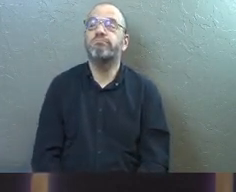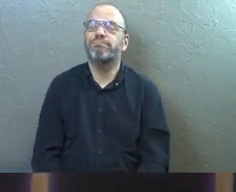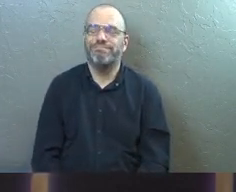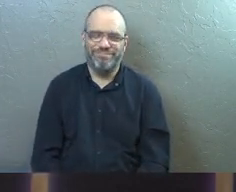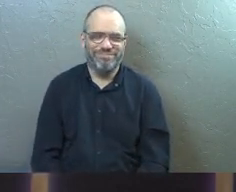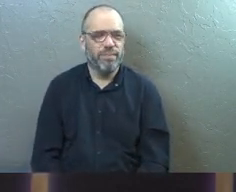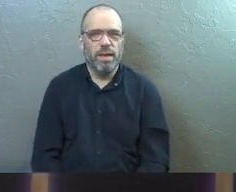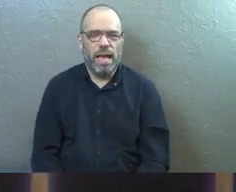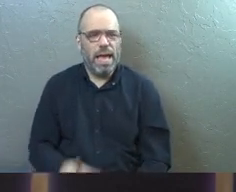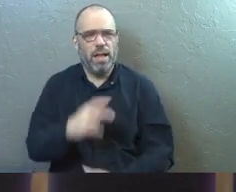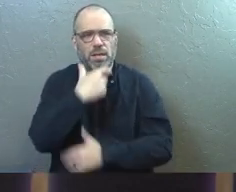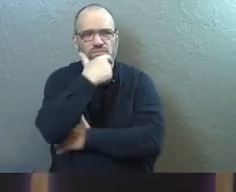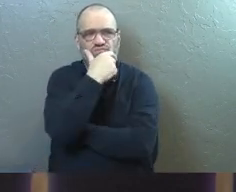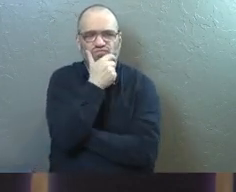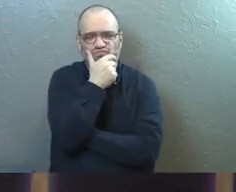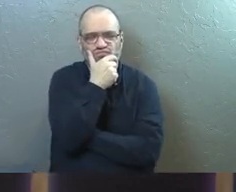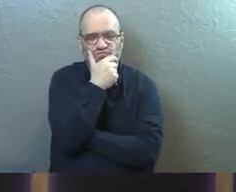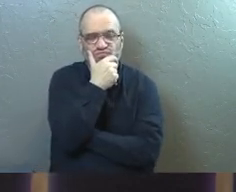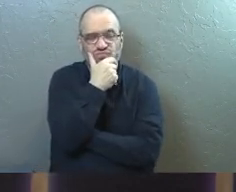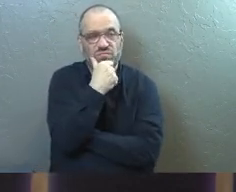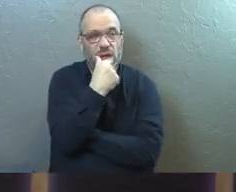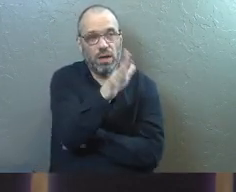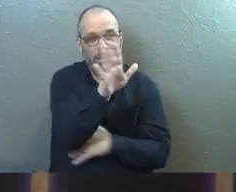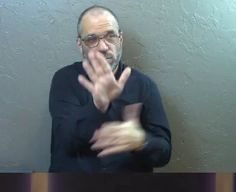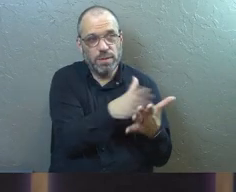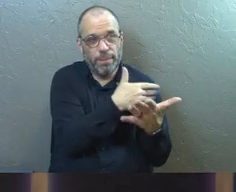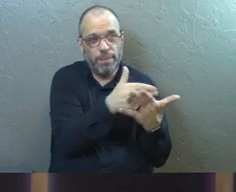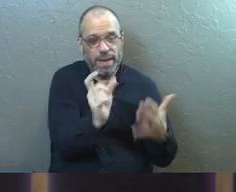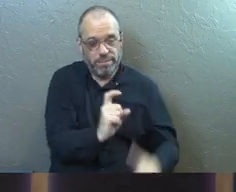and so he looks at me and he's like, I could give you some paint.